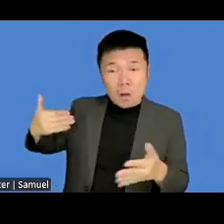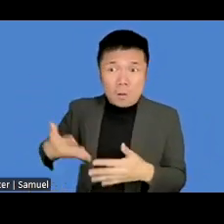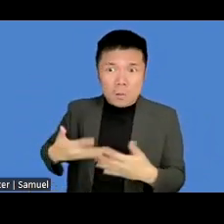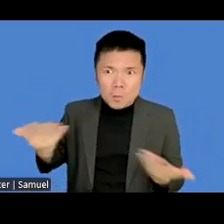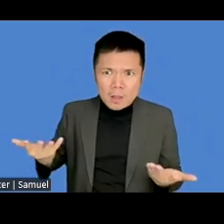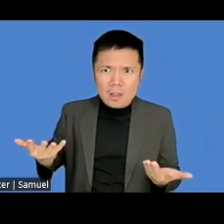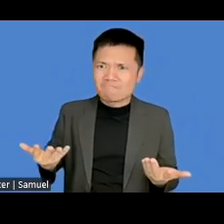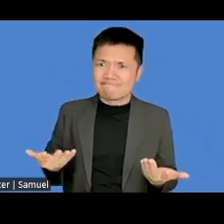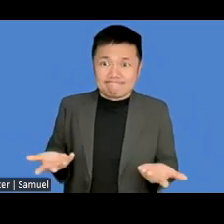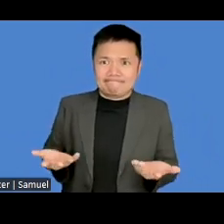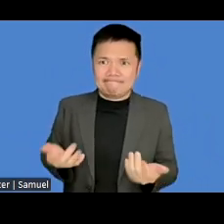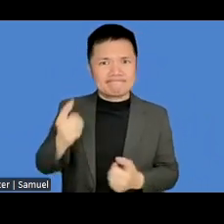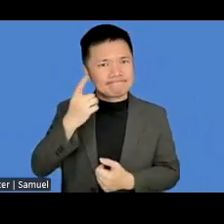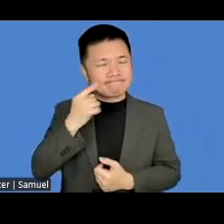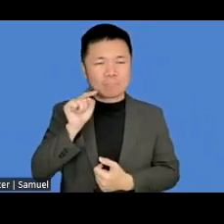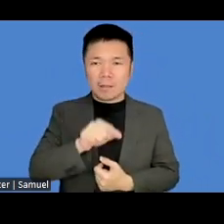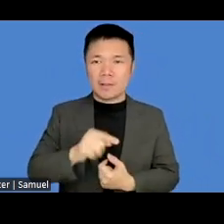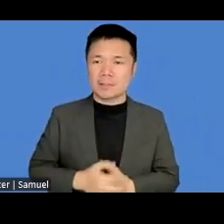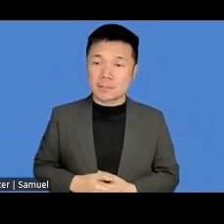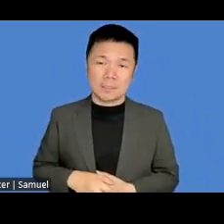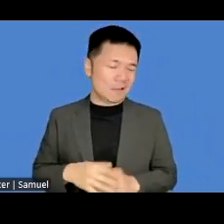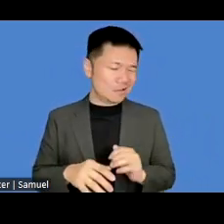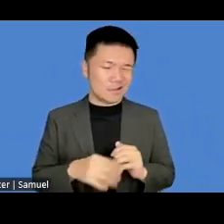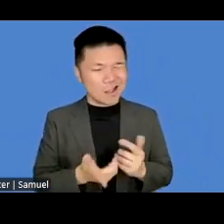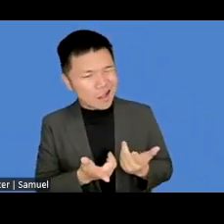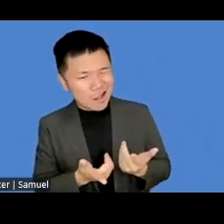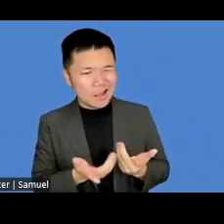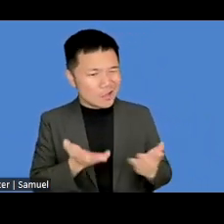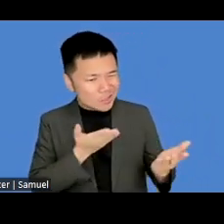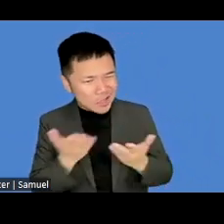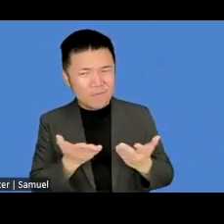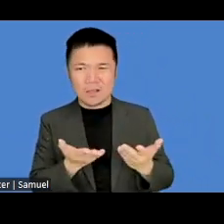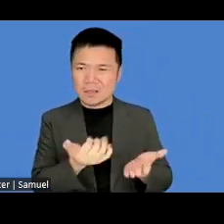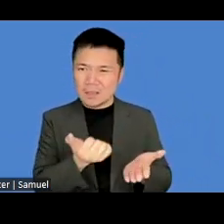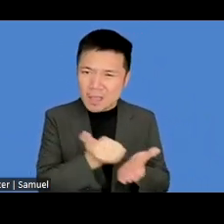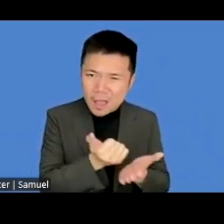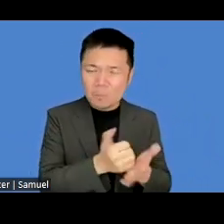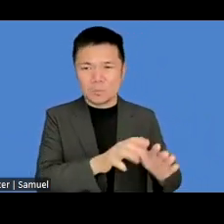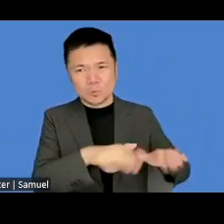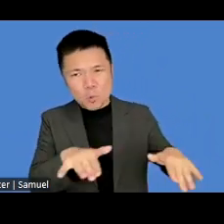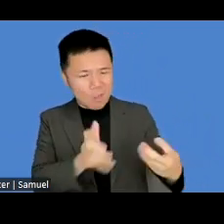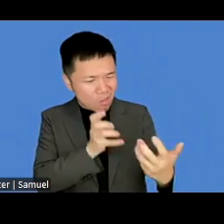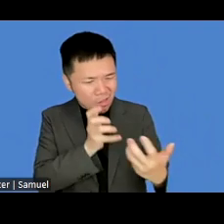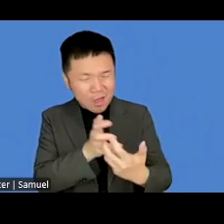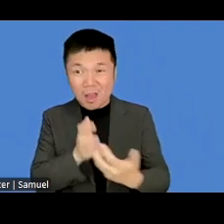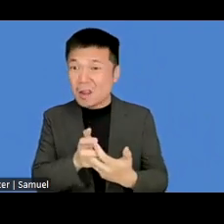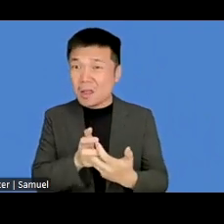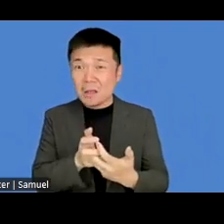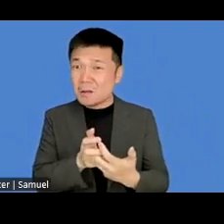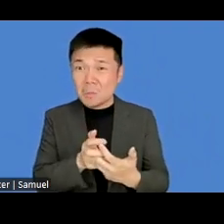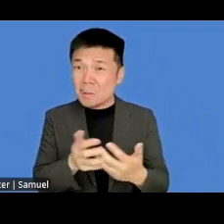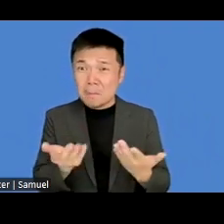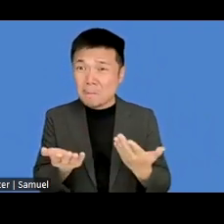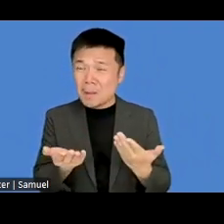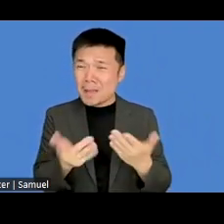lack of foster care programs, the lack of community services for children, including basic services such as school.